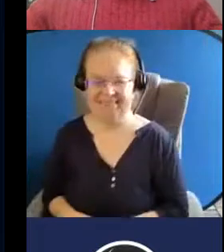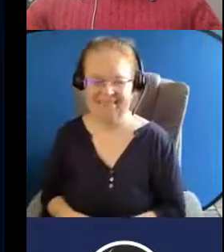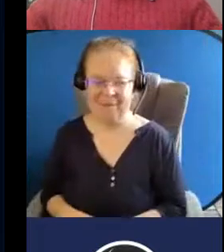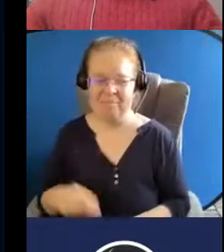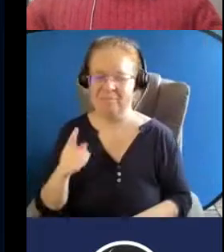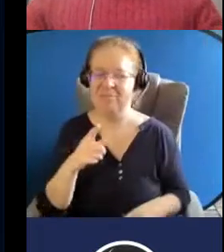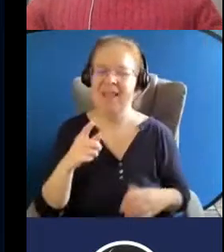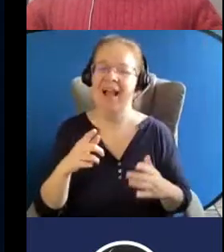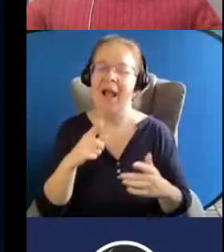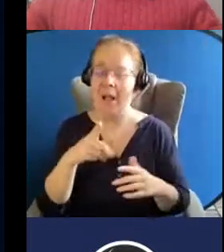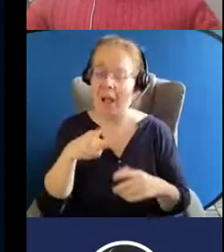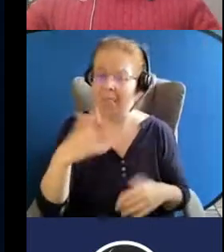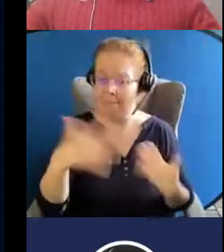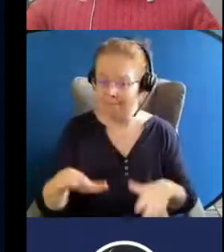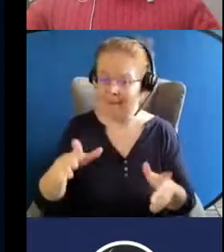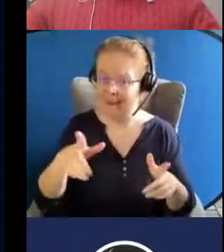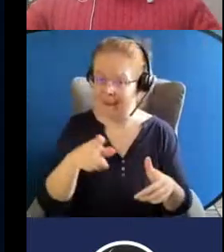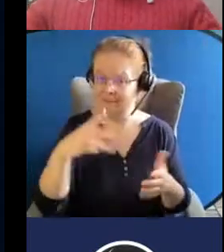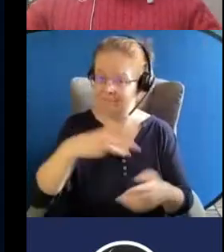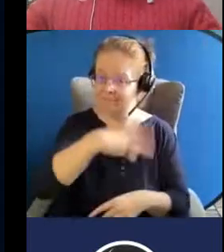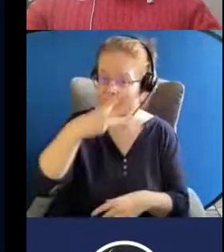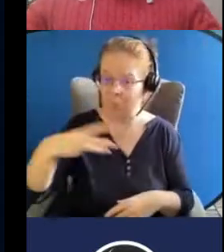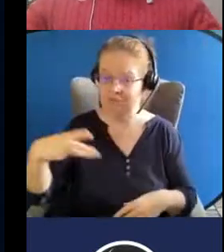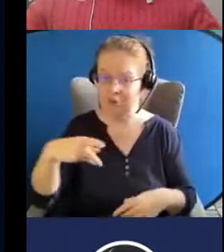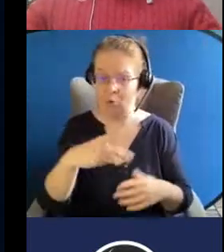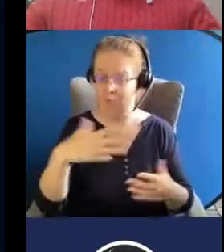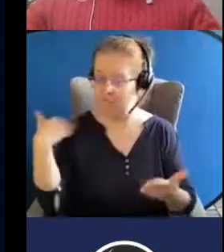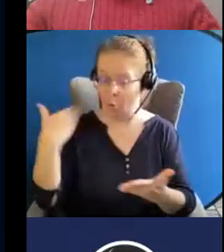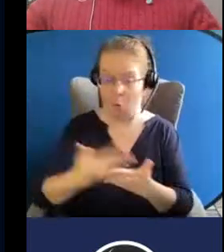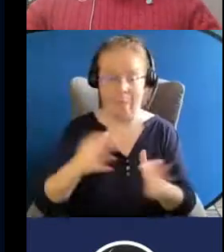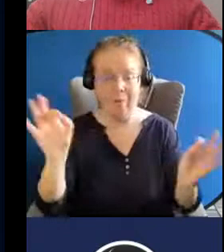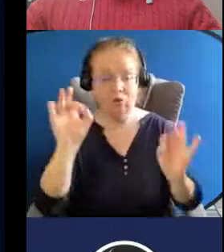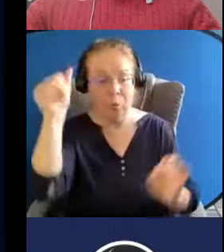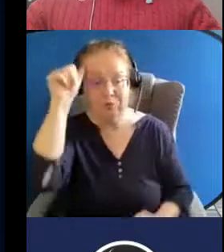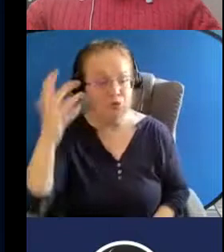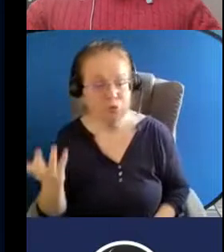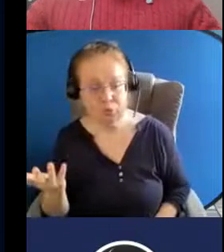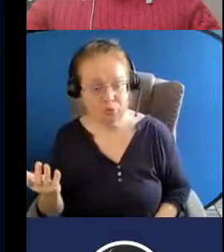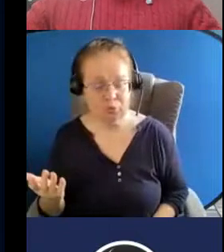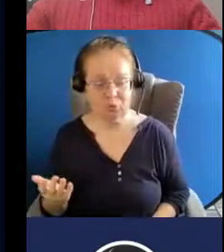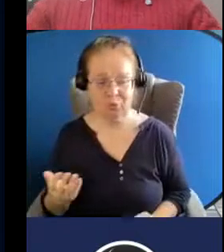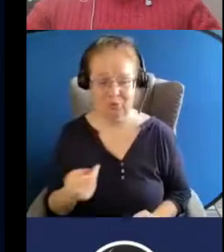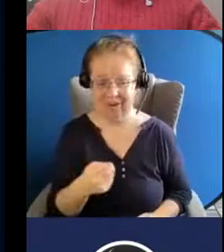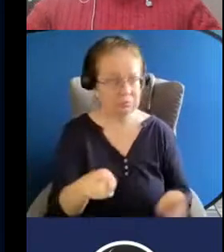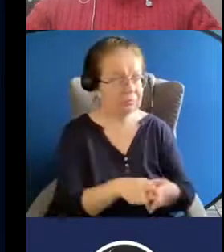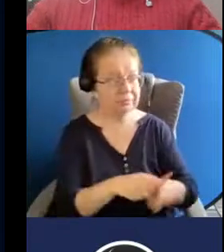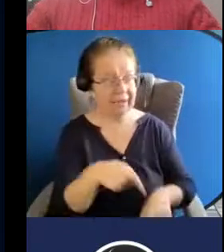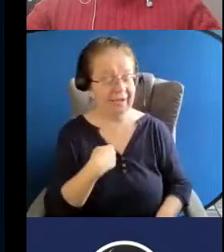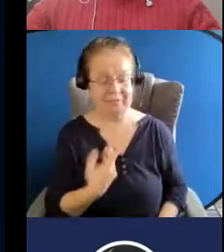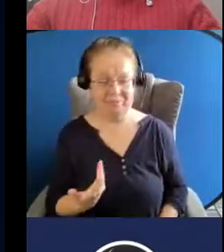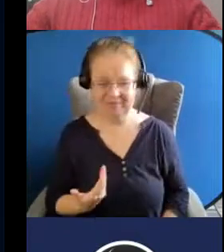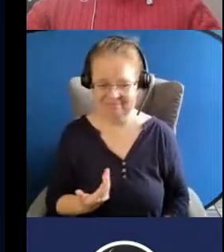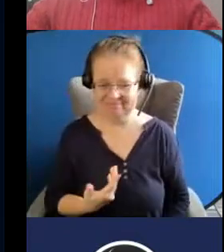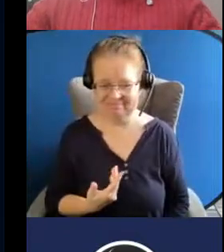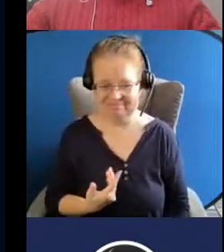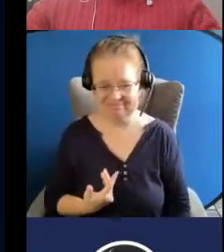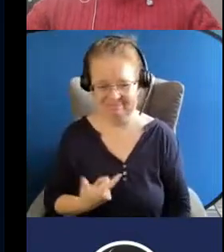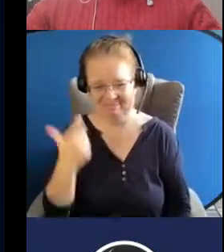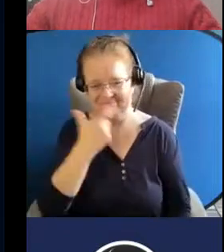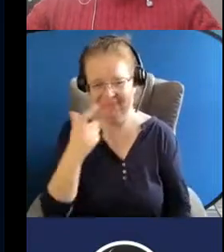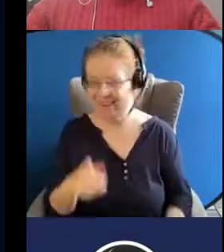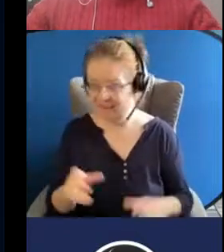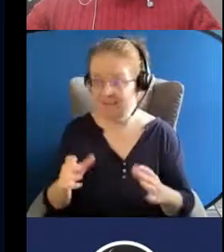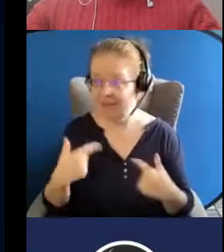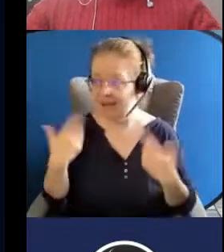Windows key V has been around for a while, not easily discoverable. You've got to kind of know. Clearly. Somebody's got to have told